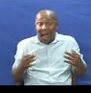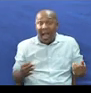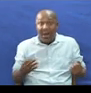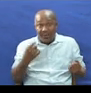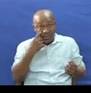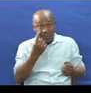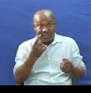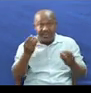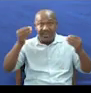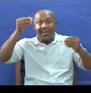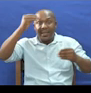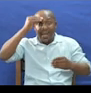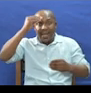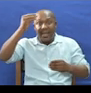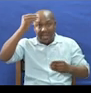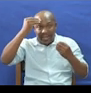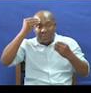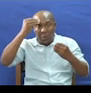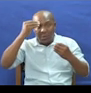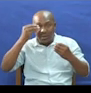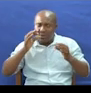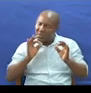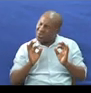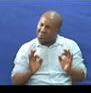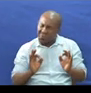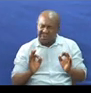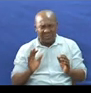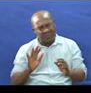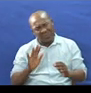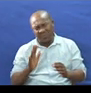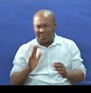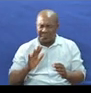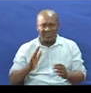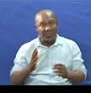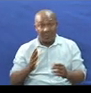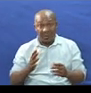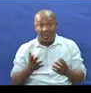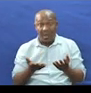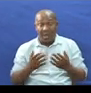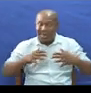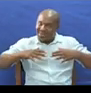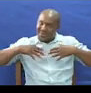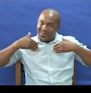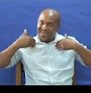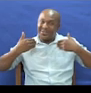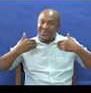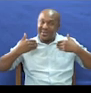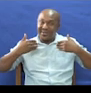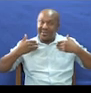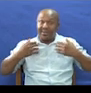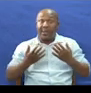Was it good? Have you enjoyed the lesson? Will you go on practicing these words in